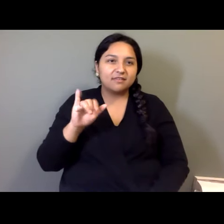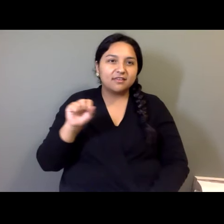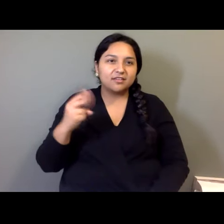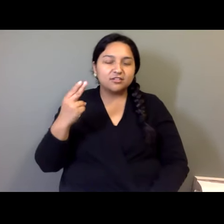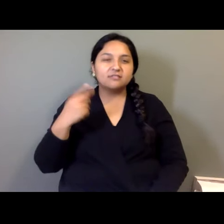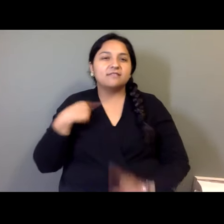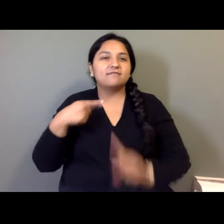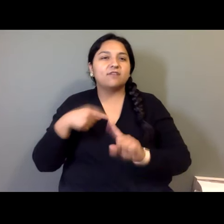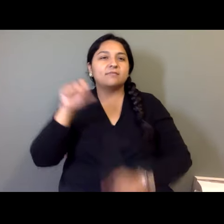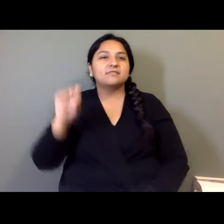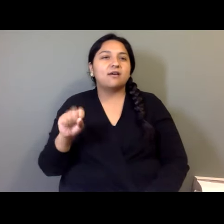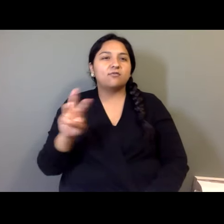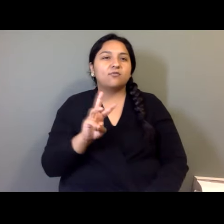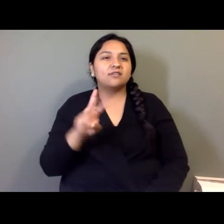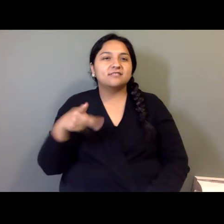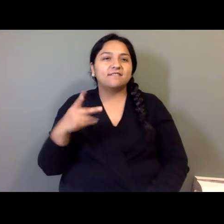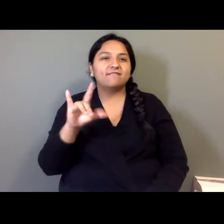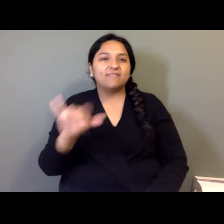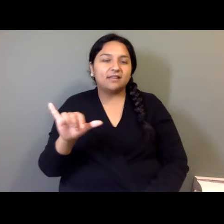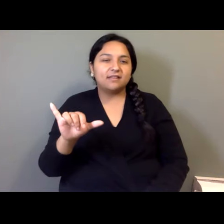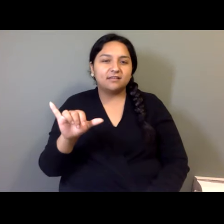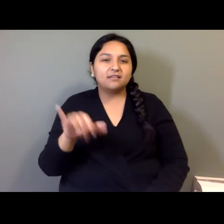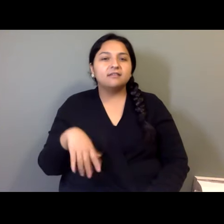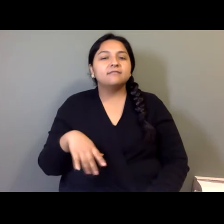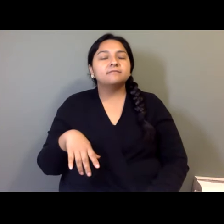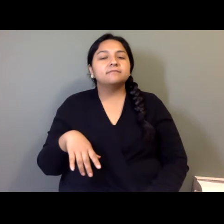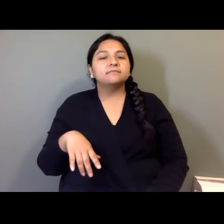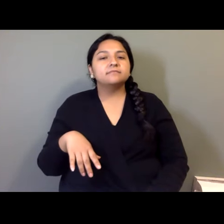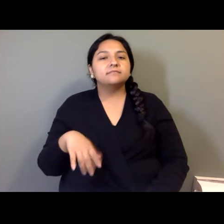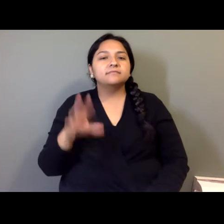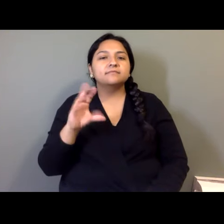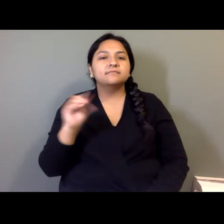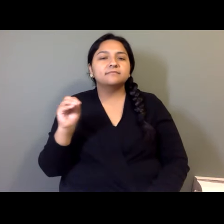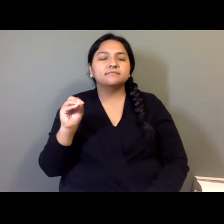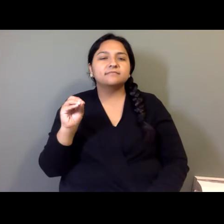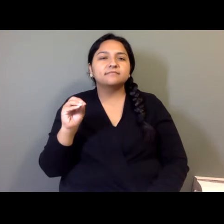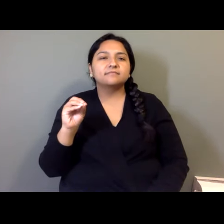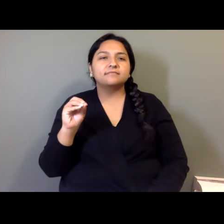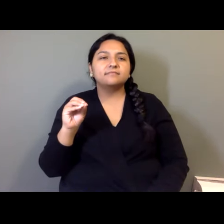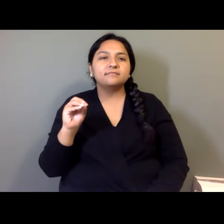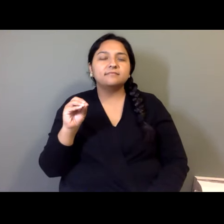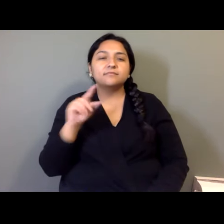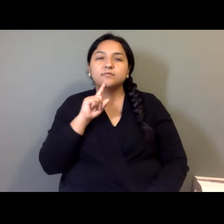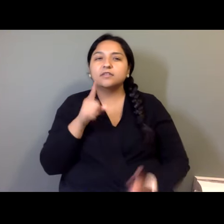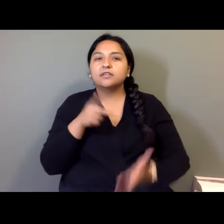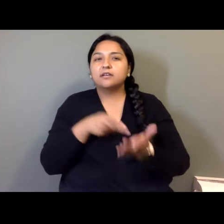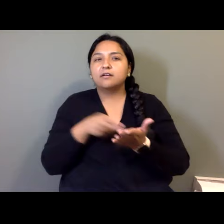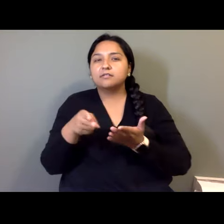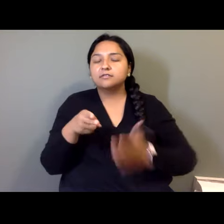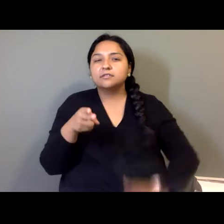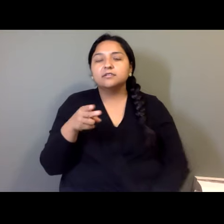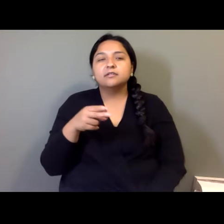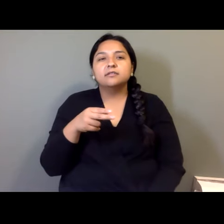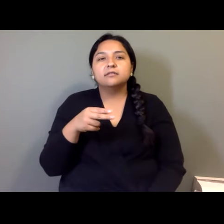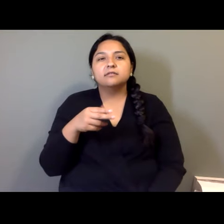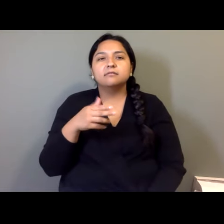Southwest Philly, which is Philadelphia. And the way, honestly, that I found, like, organizing space was, like,